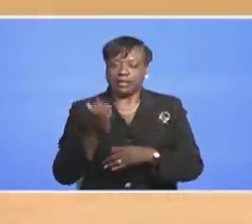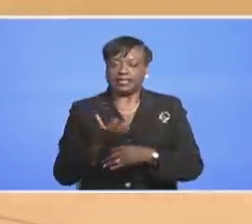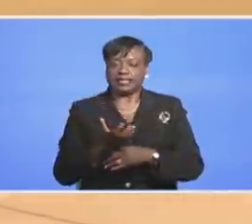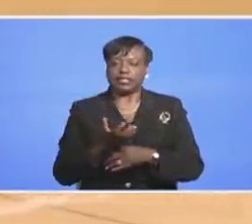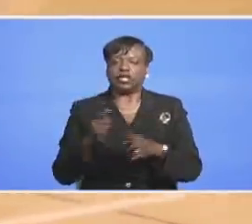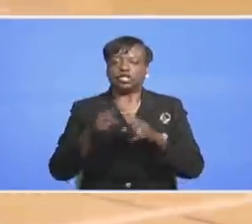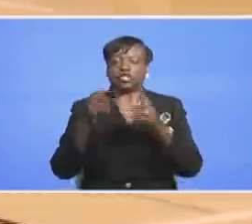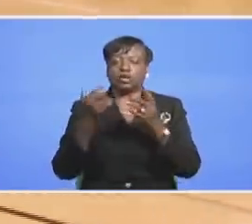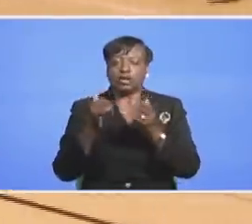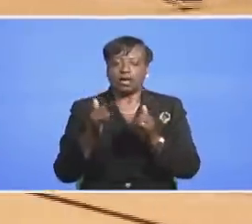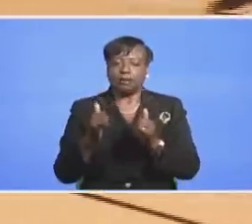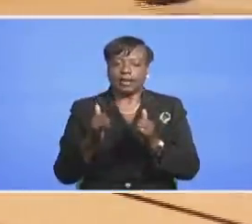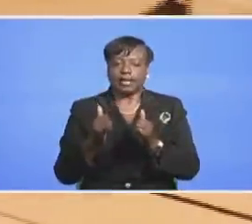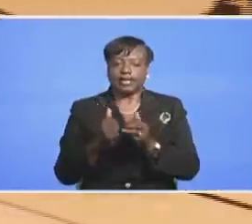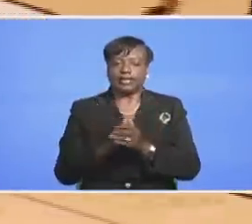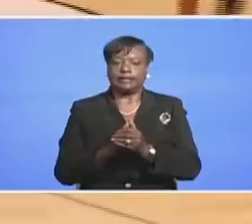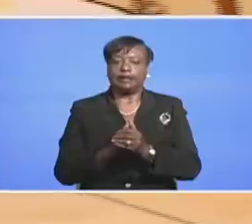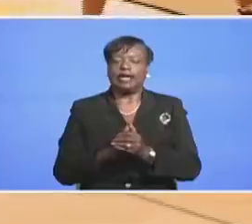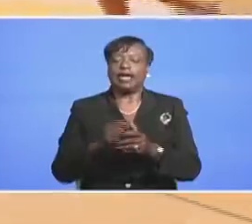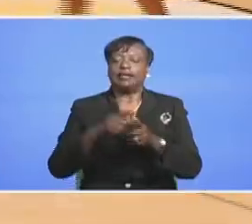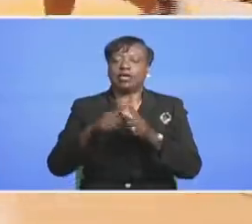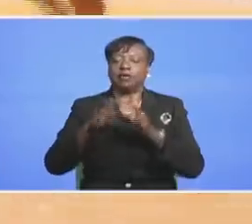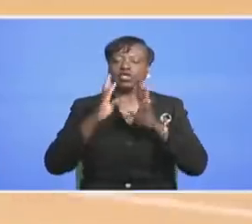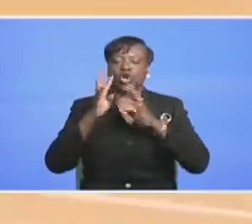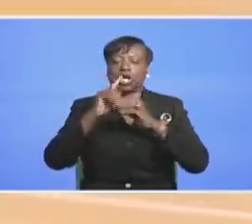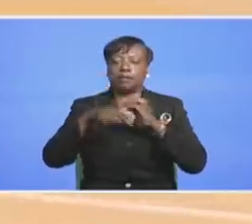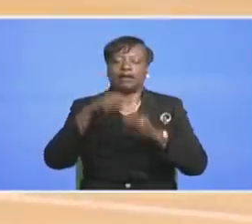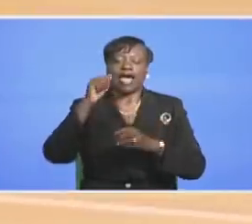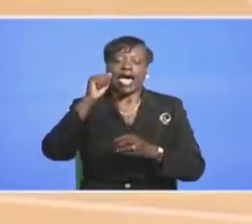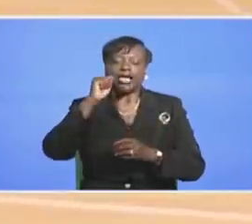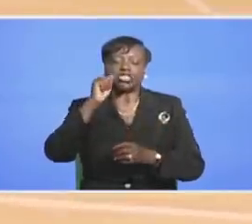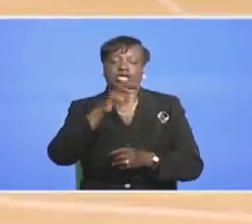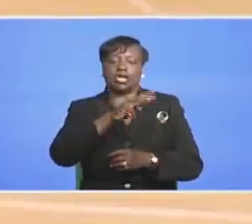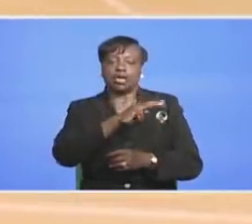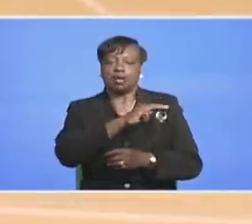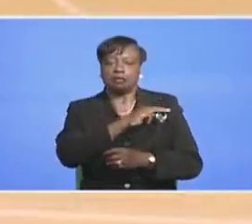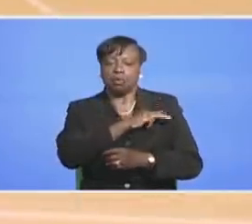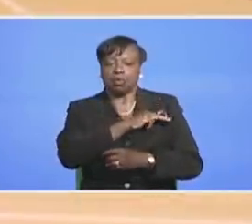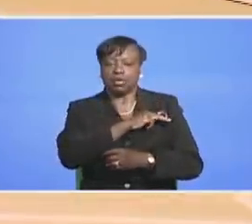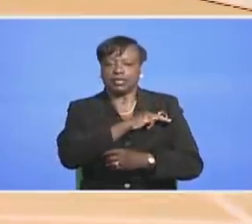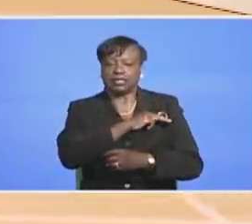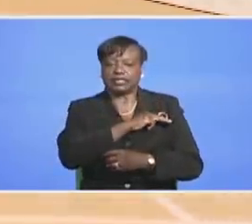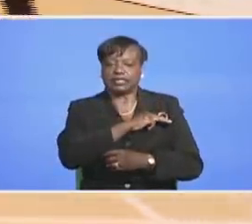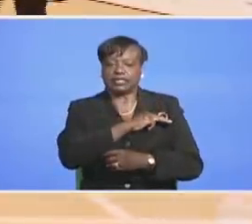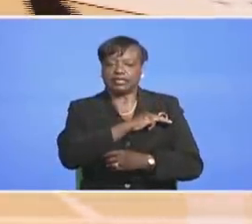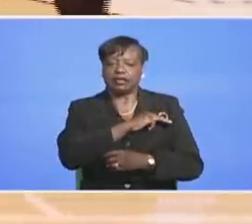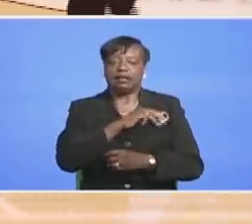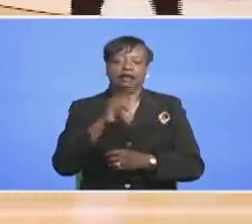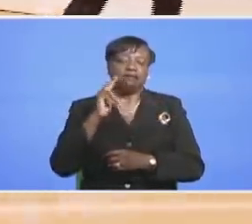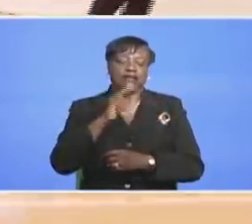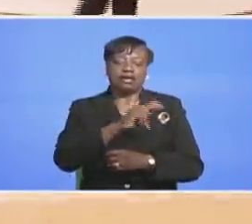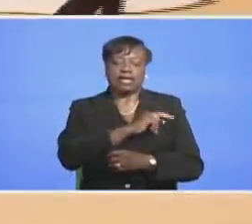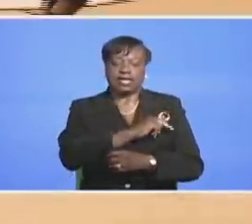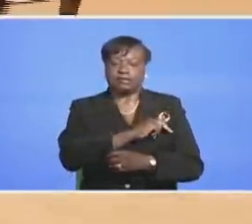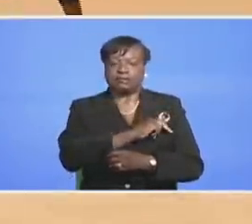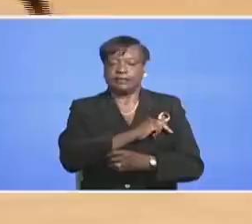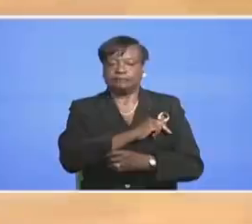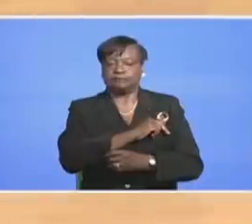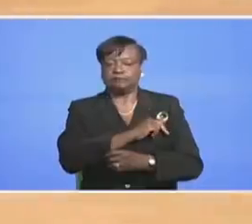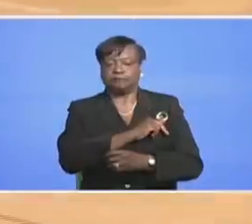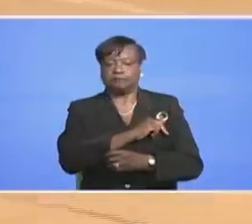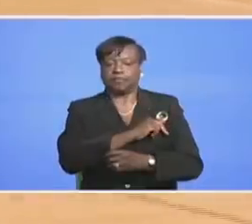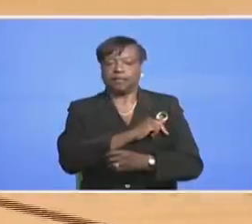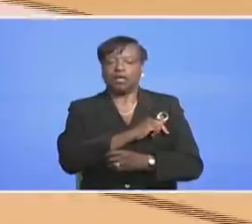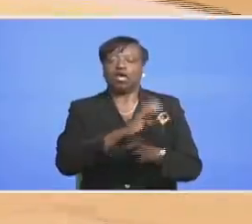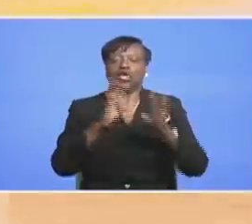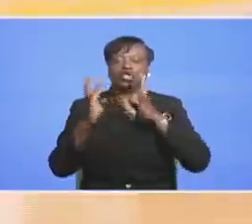far. And then you're talking about Ashley Moss, and then you got Valerie Nesbitt, like I say, and Pamela Battle. When you see talking about